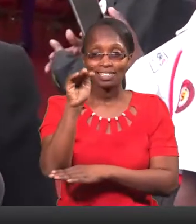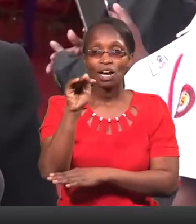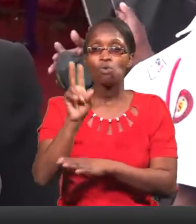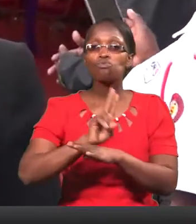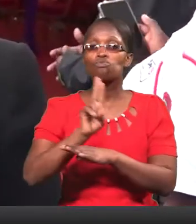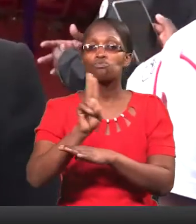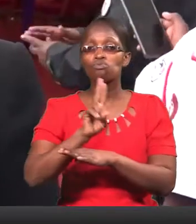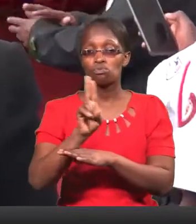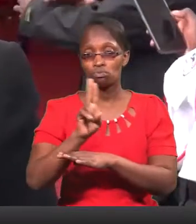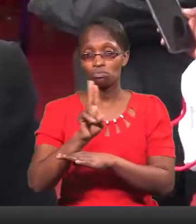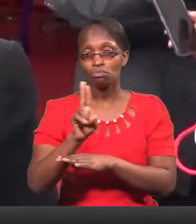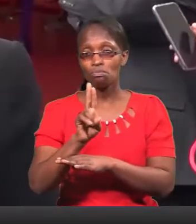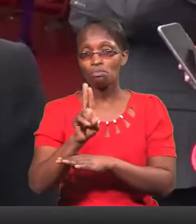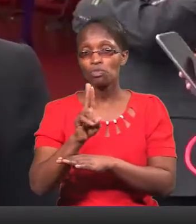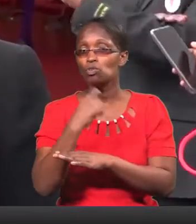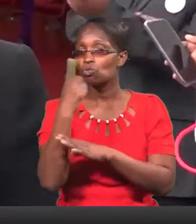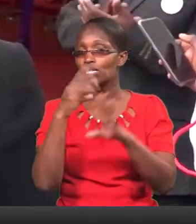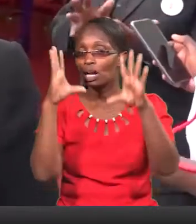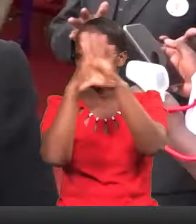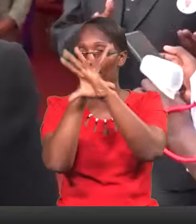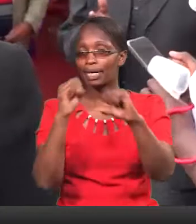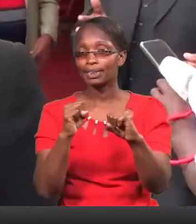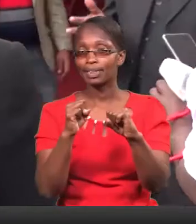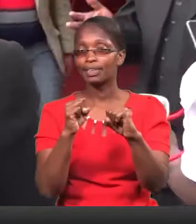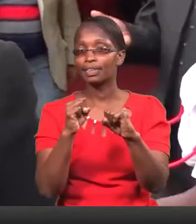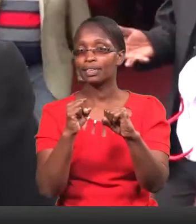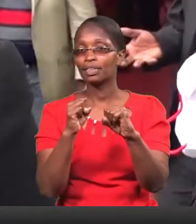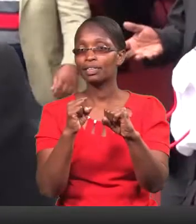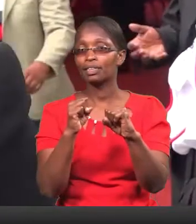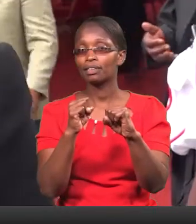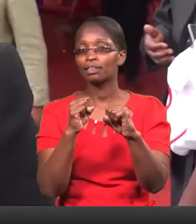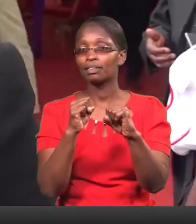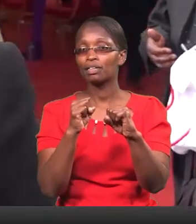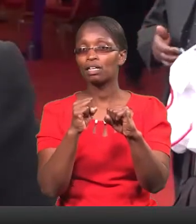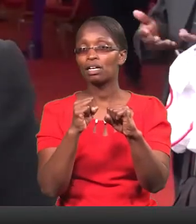out to President Uhuru Muigai Kenyatta